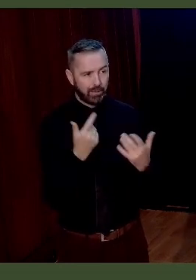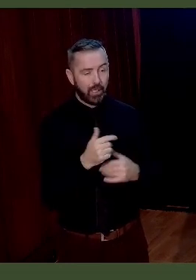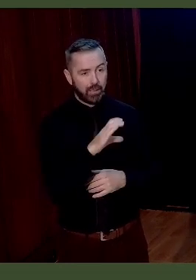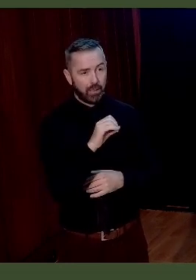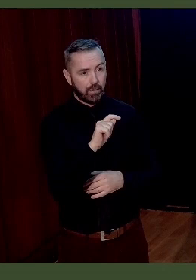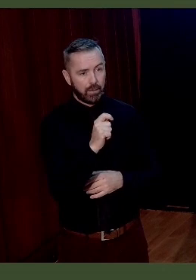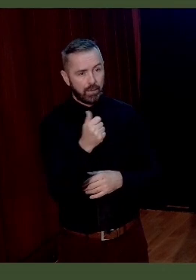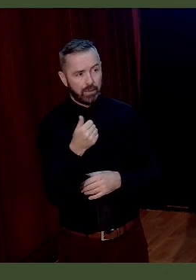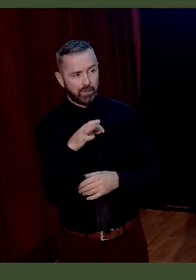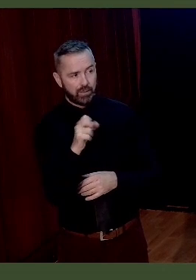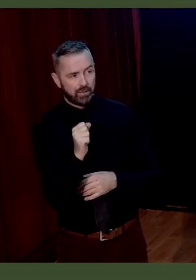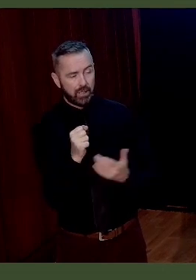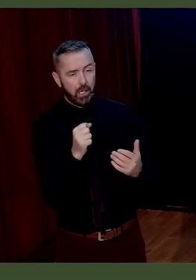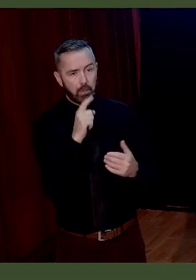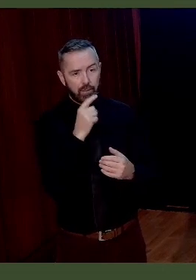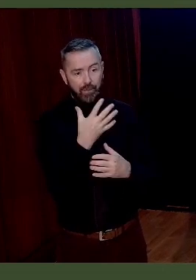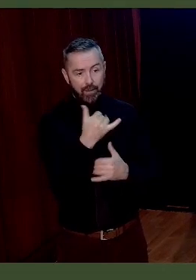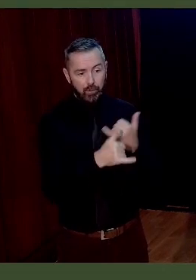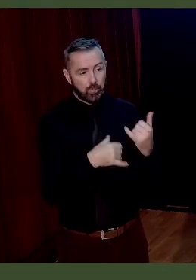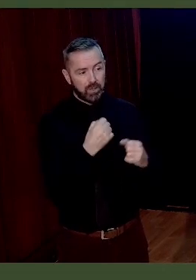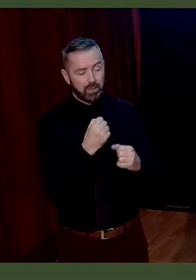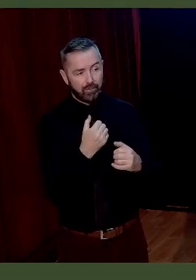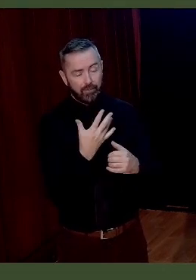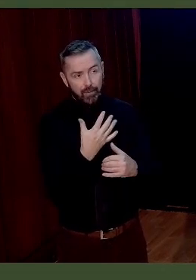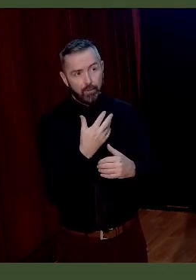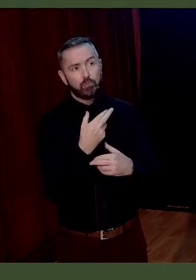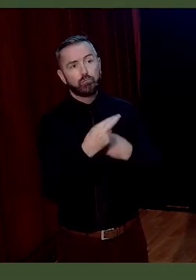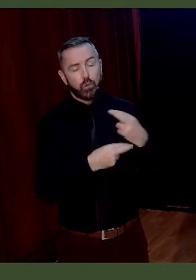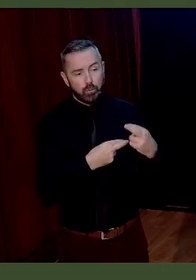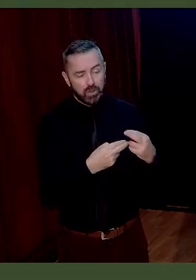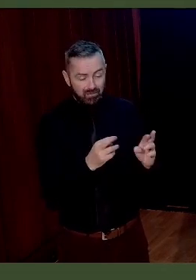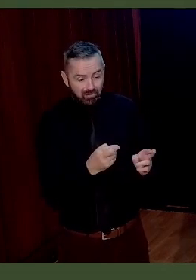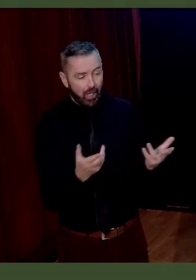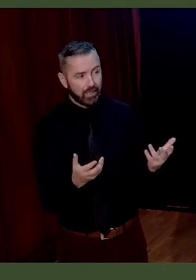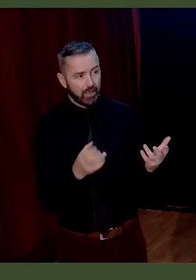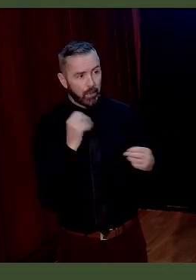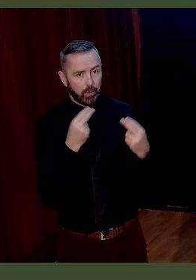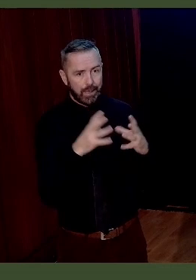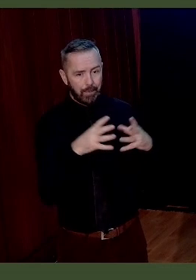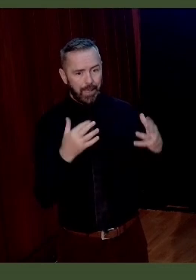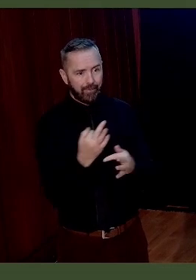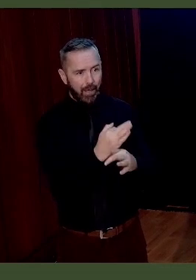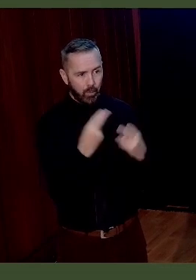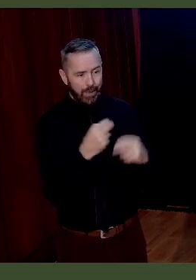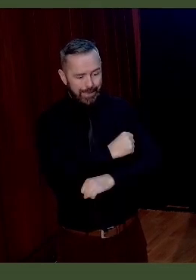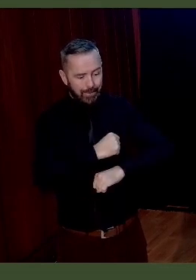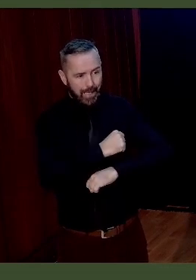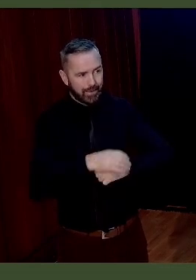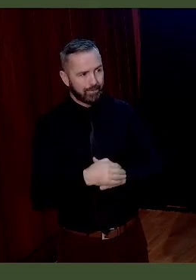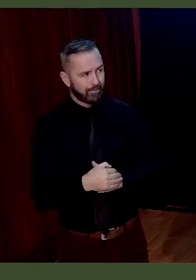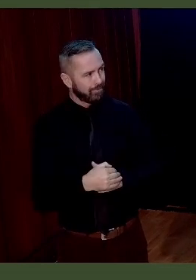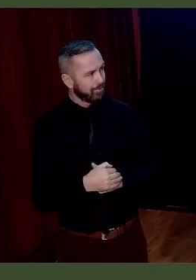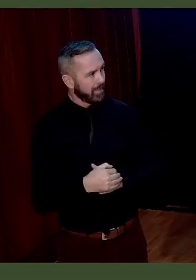to as cottages. Five rooms was about right. They were housing large families, and you needed the space. I mean,